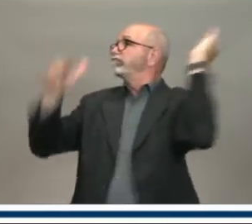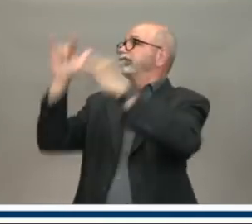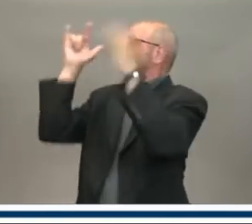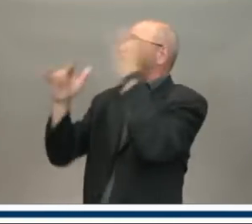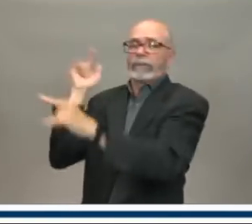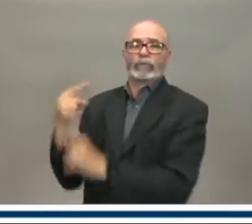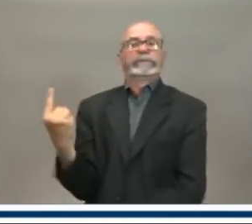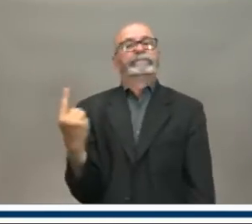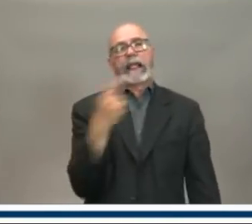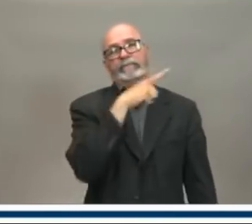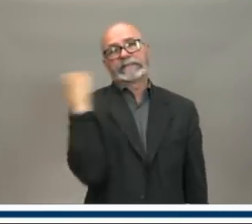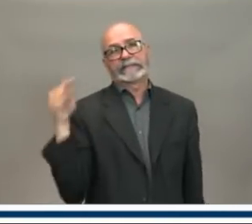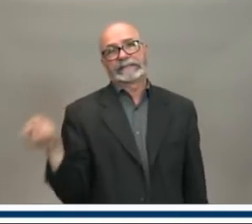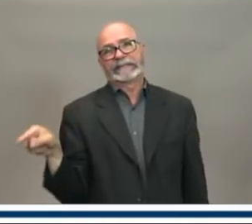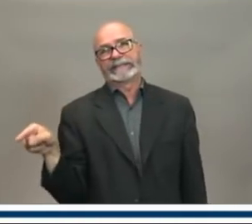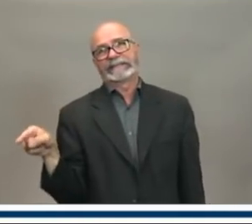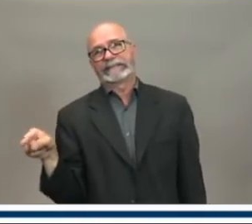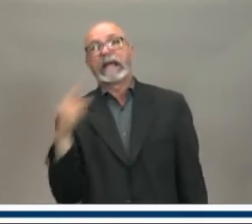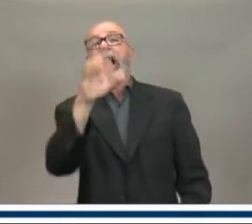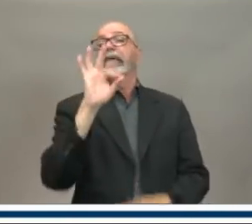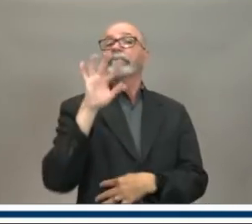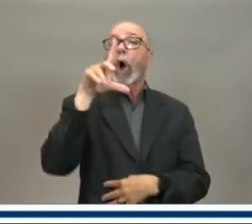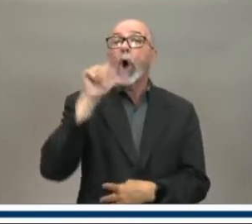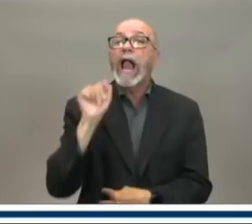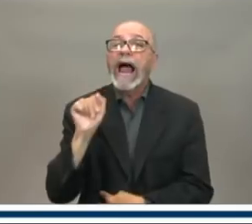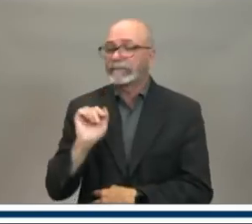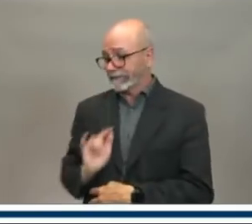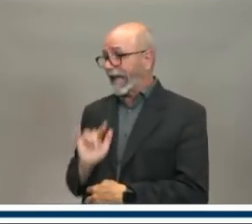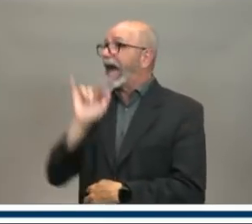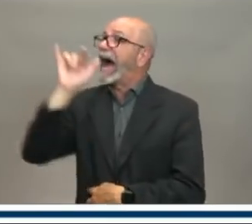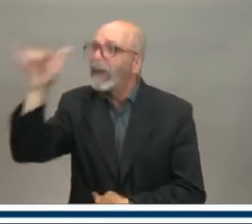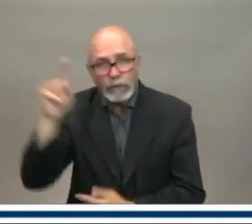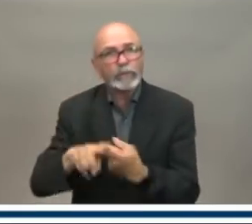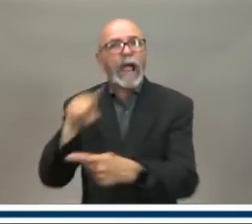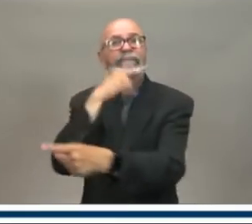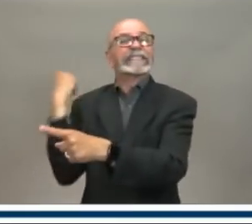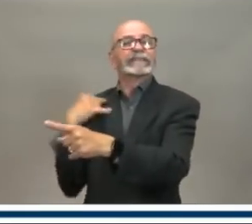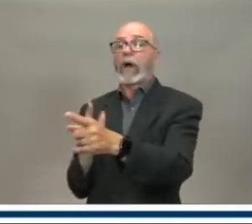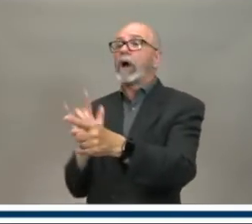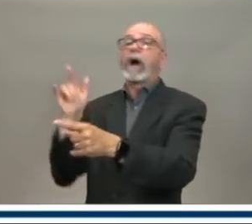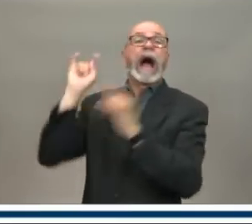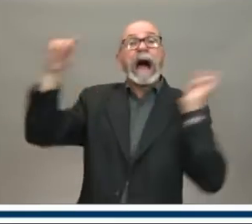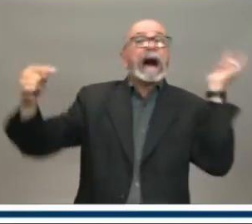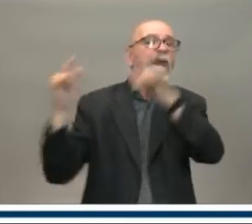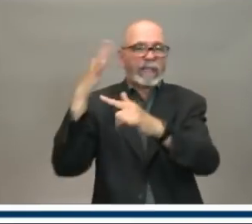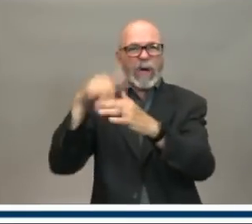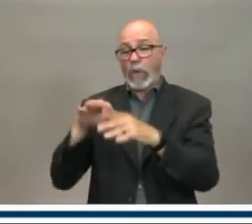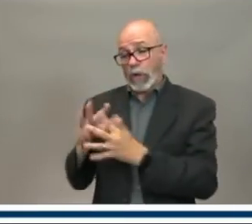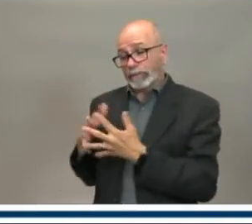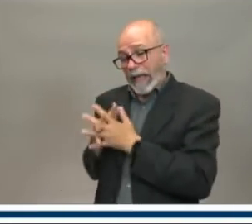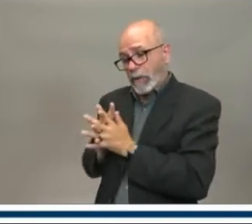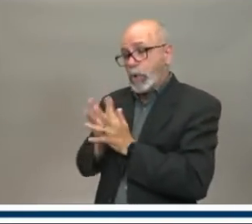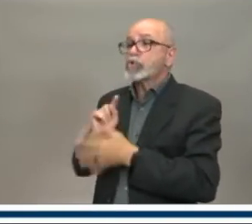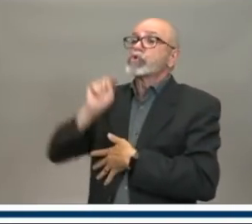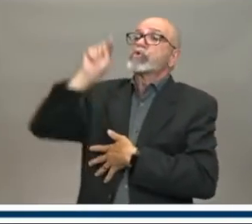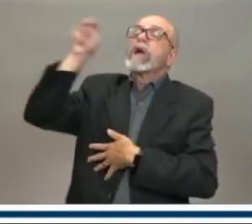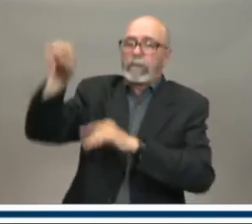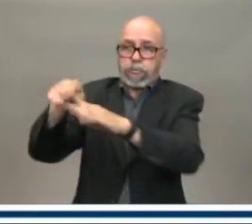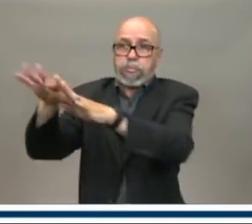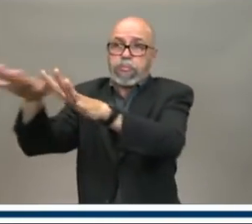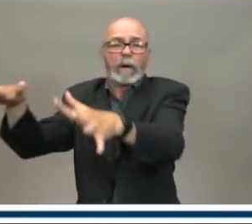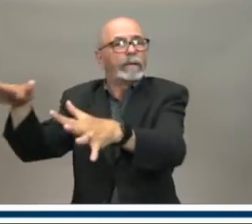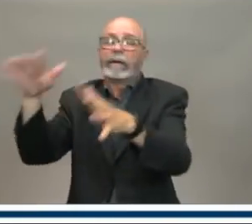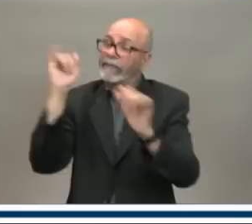back home could have been part of all of that. Kyle, do you have a follow-up? Yes, Christy,